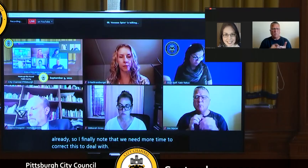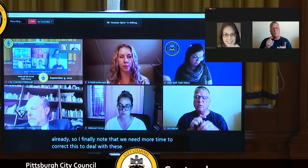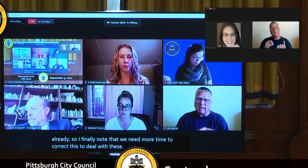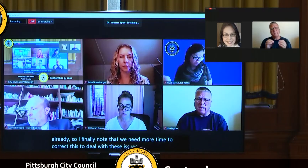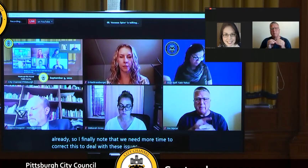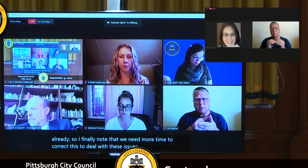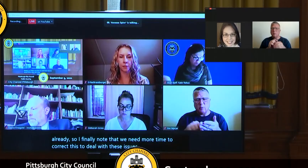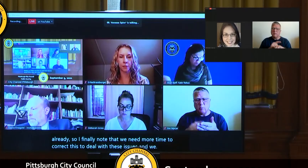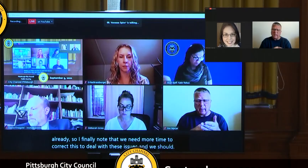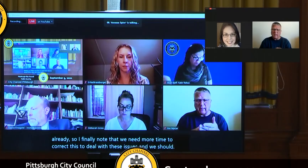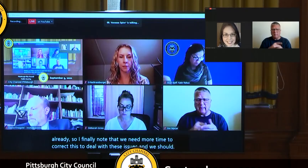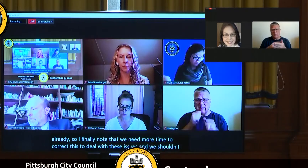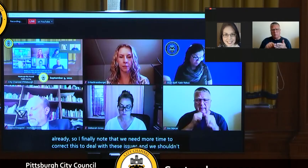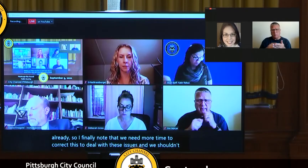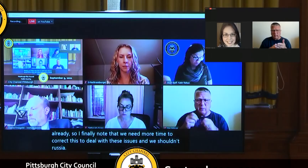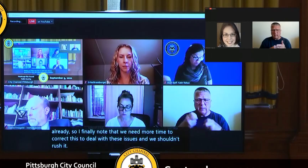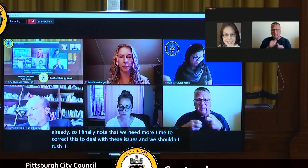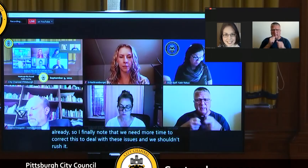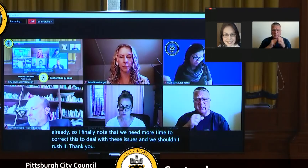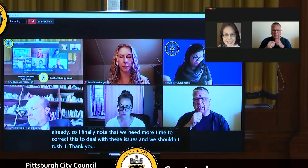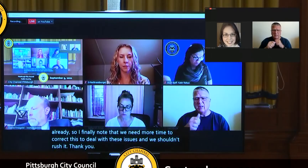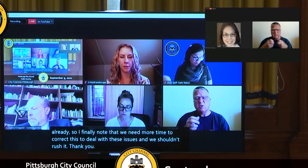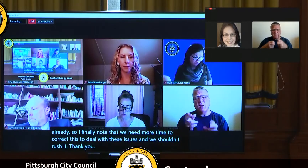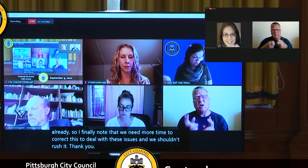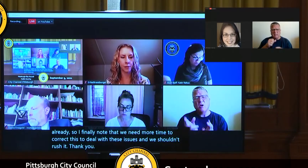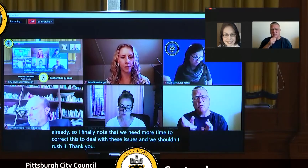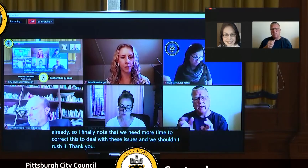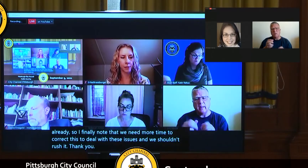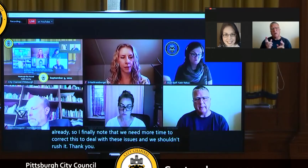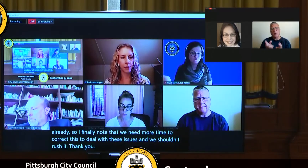issues, and we shouldn't rush it. Thank you.